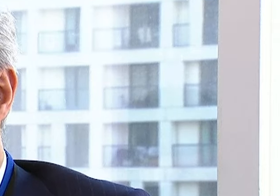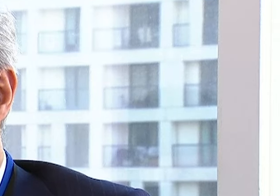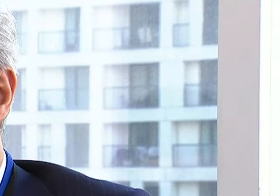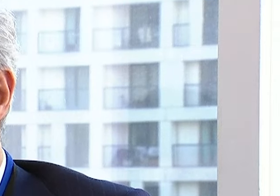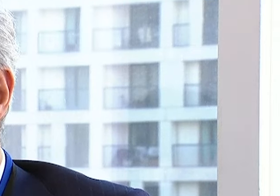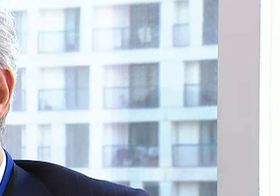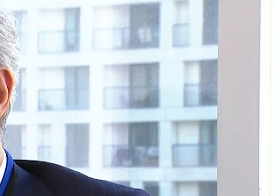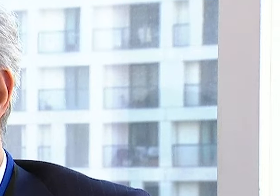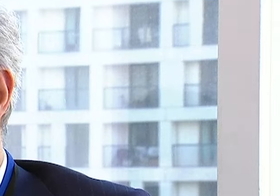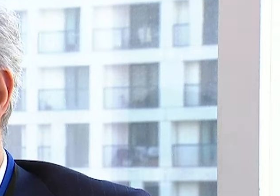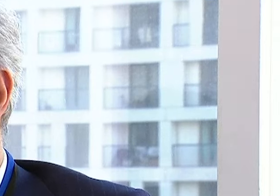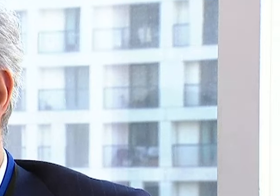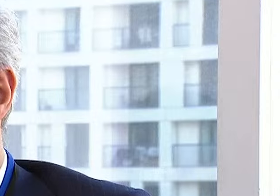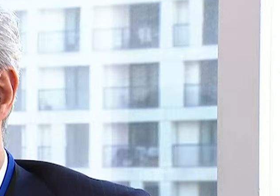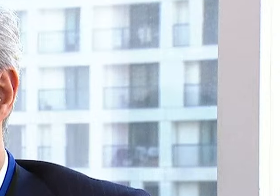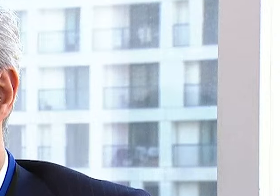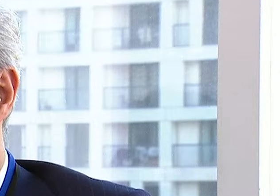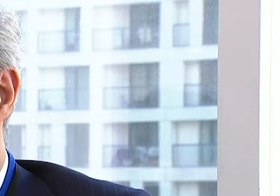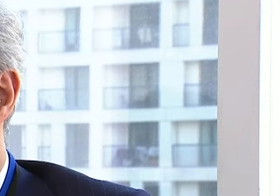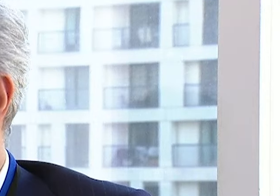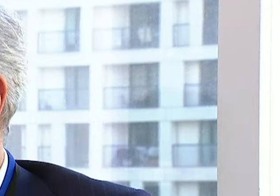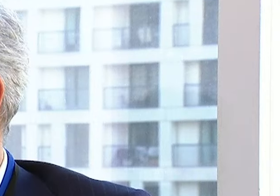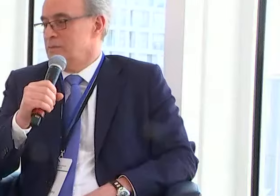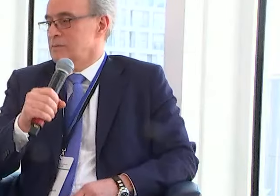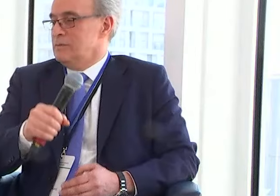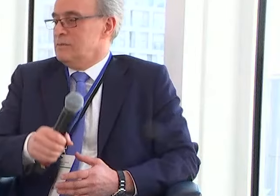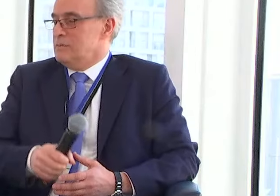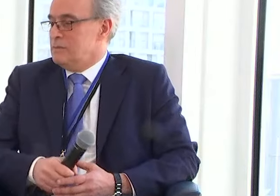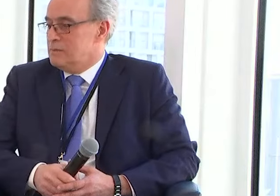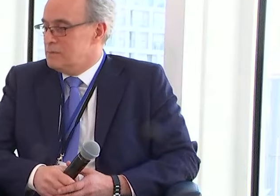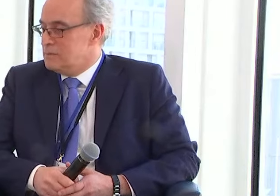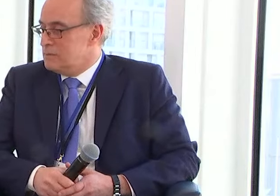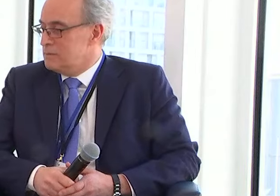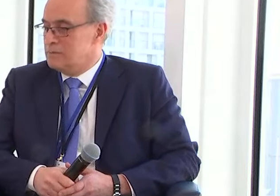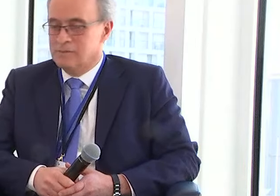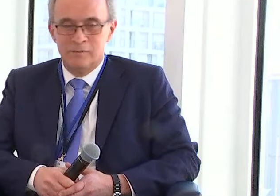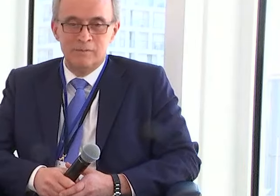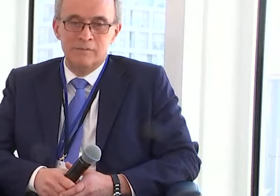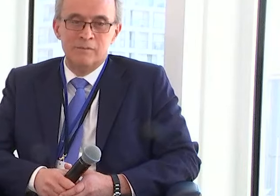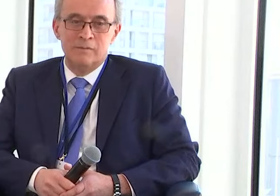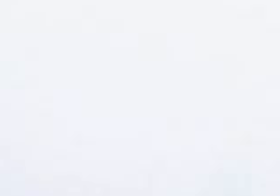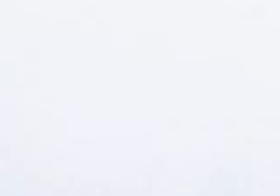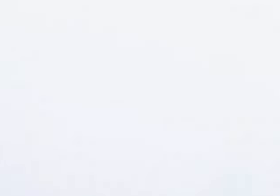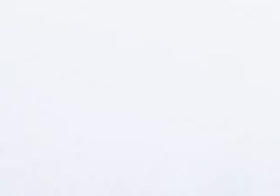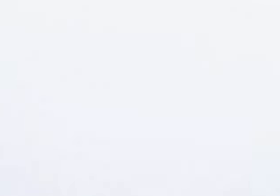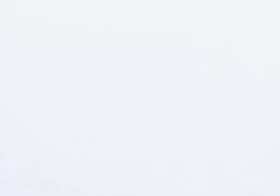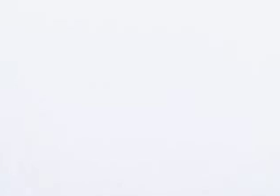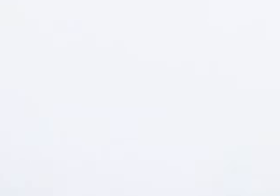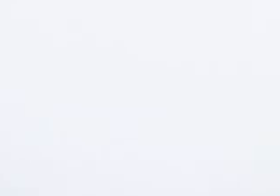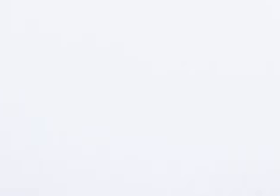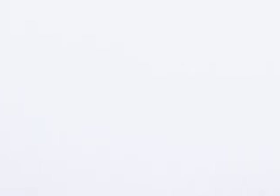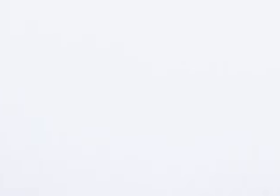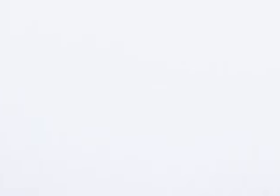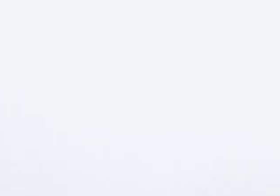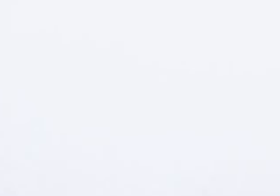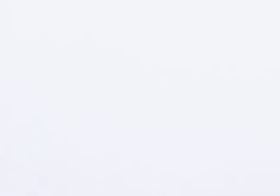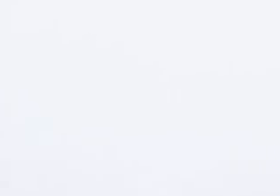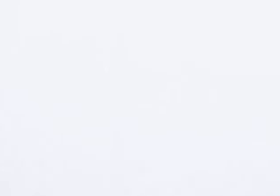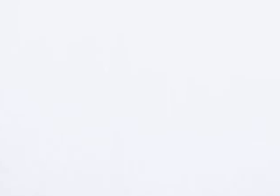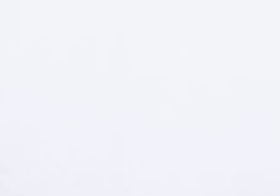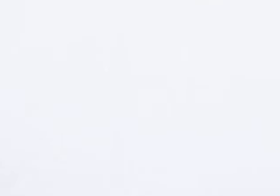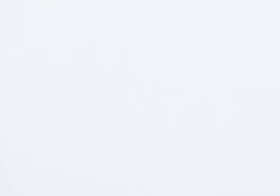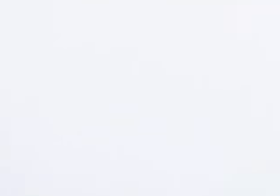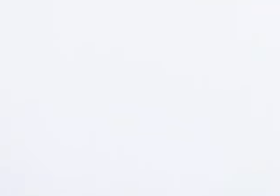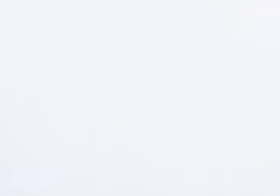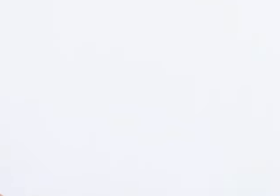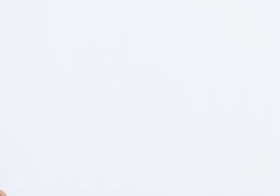many multinational companies across the world. And so Everyone Wins a Balloon is my